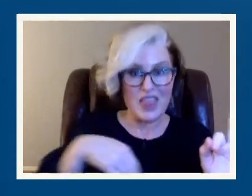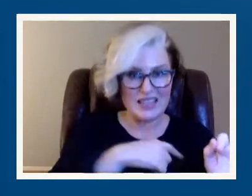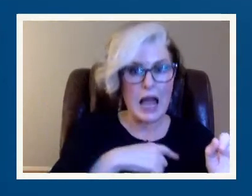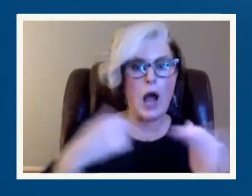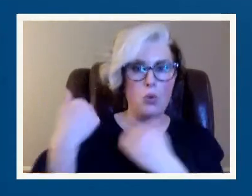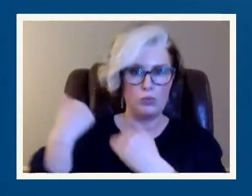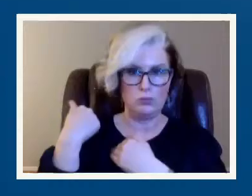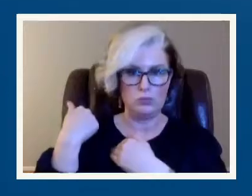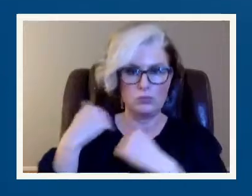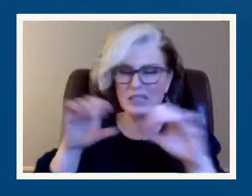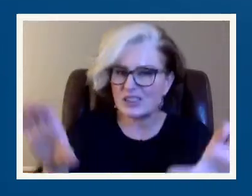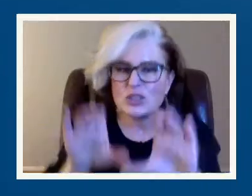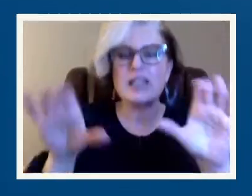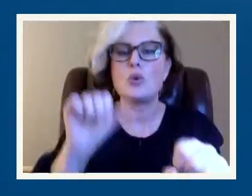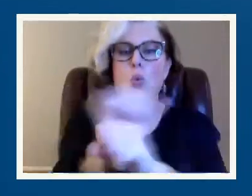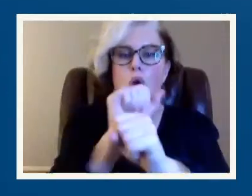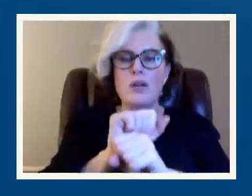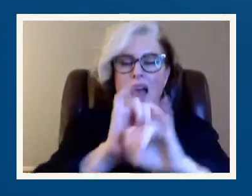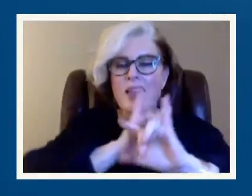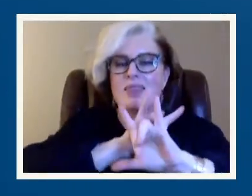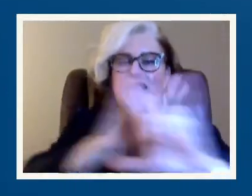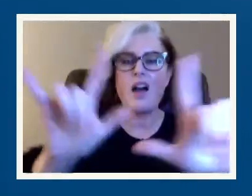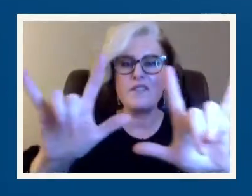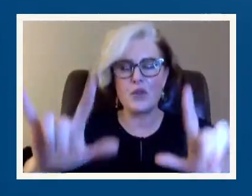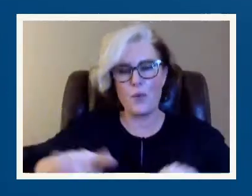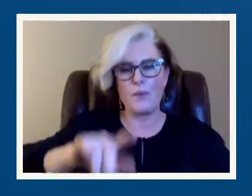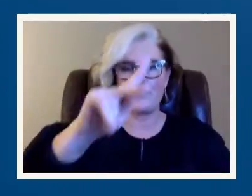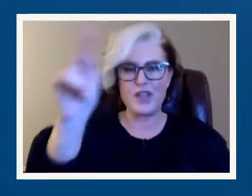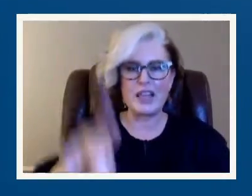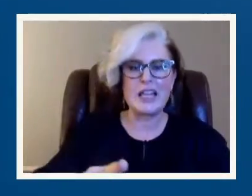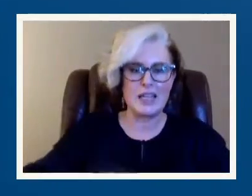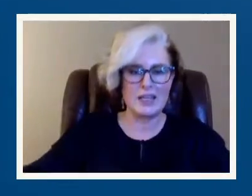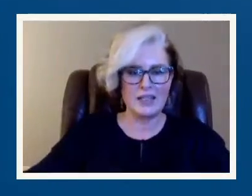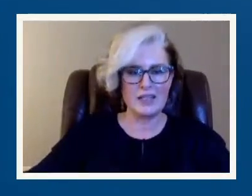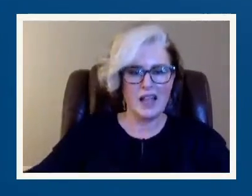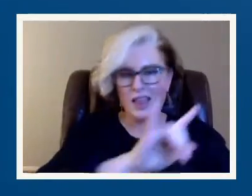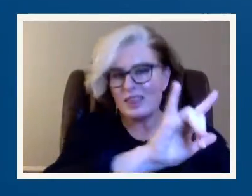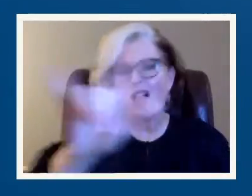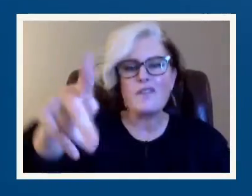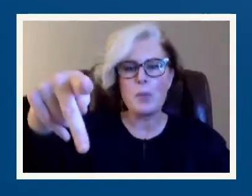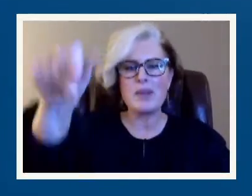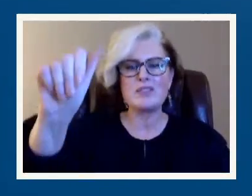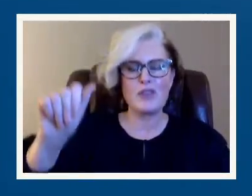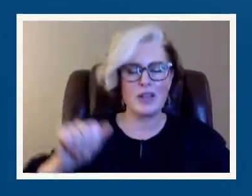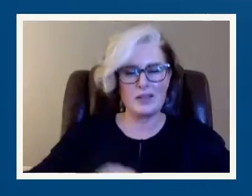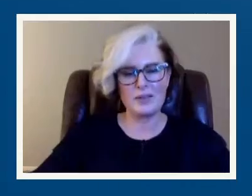Let's get to work. I love you, Philly. I love you, Pennsylvania.